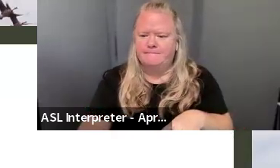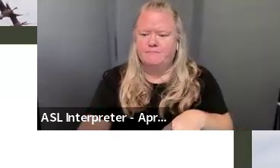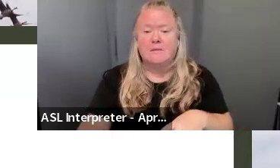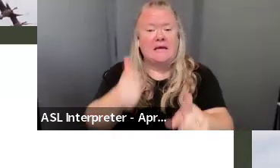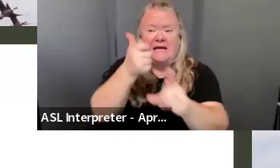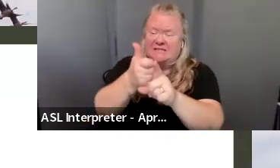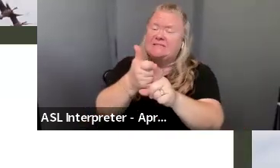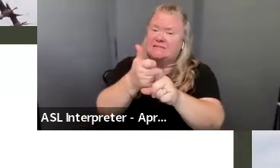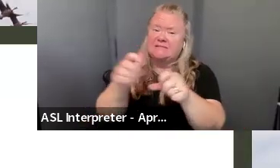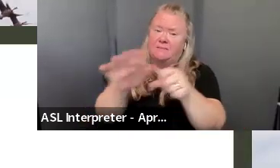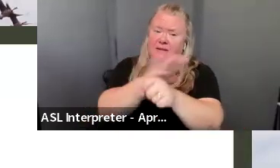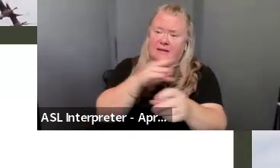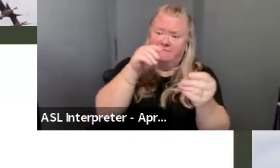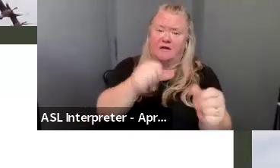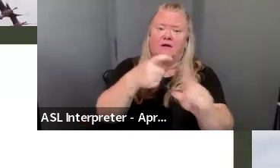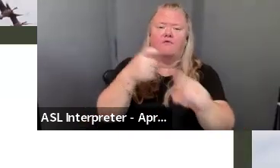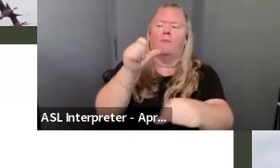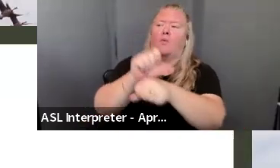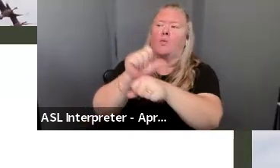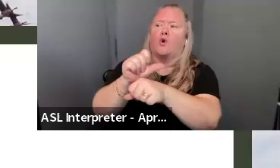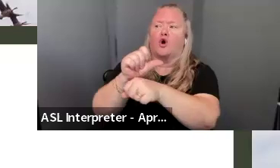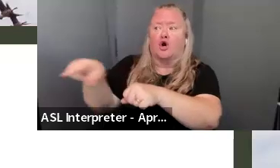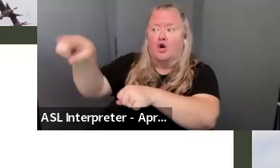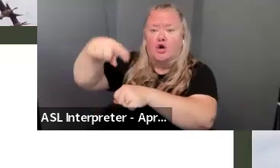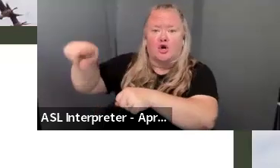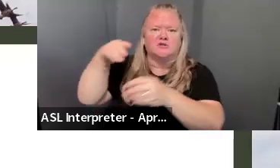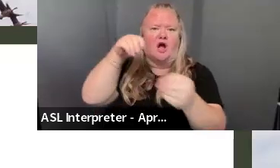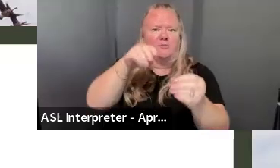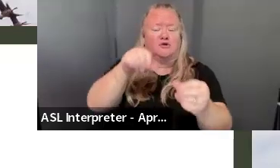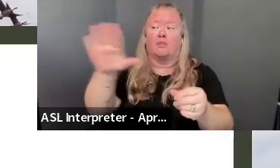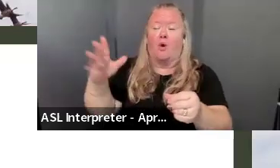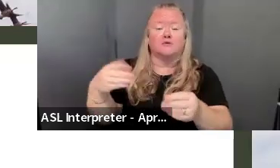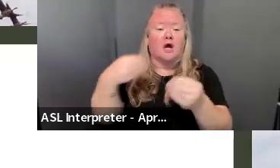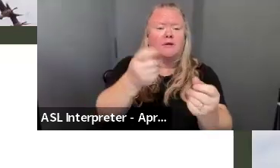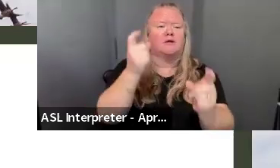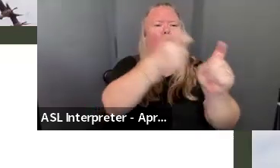self-funded, excuse me, from worker contributions, and those contributions go